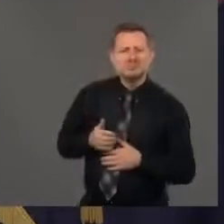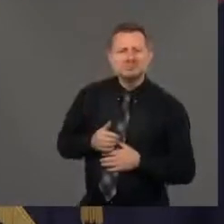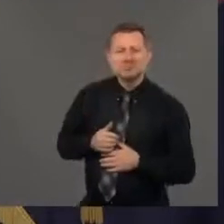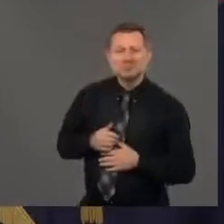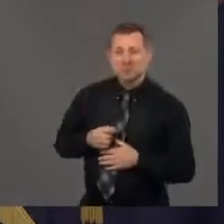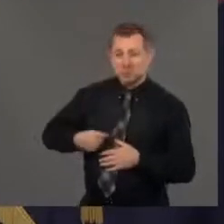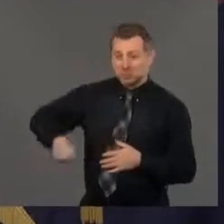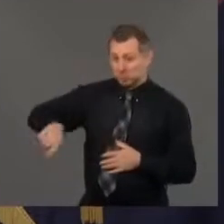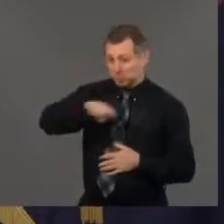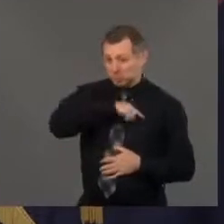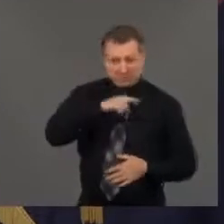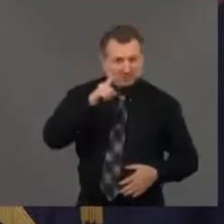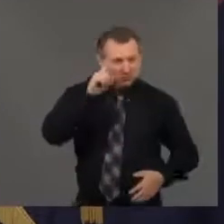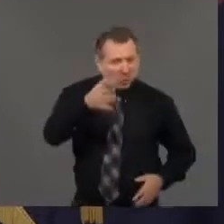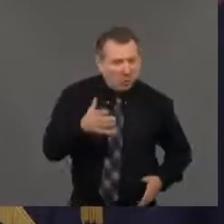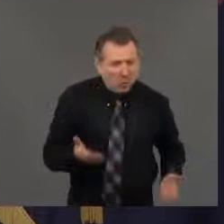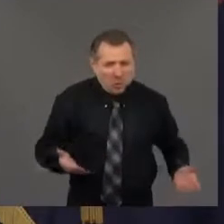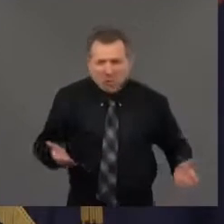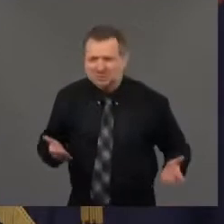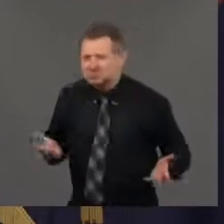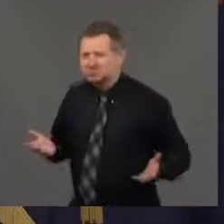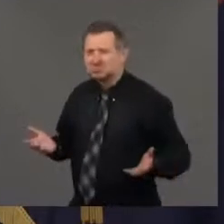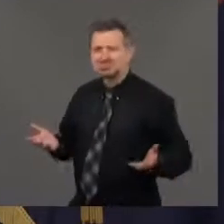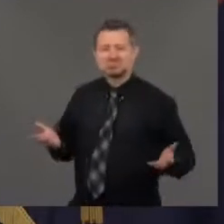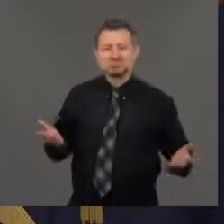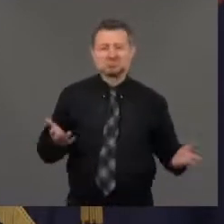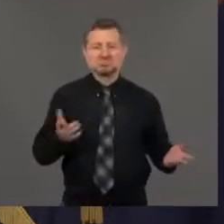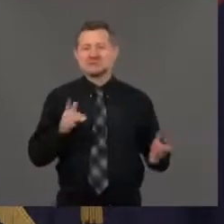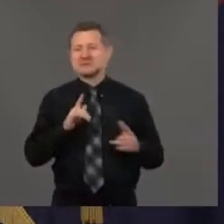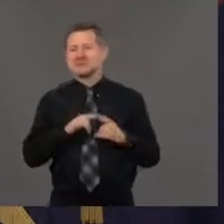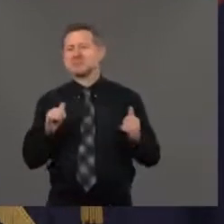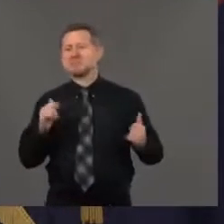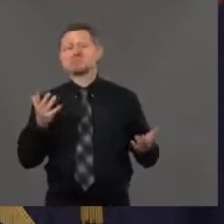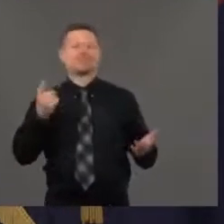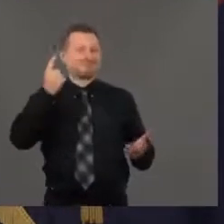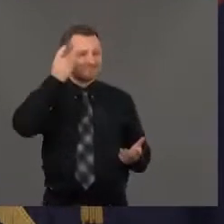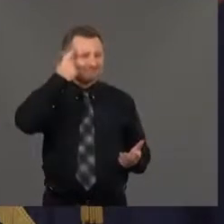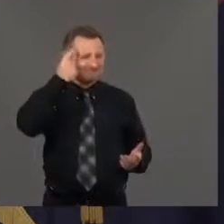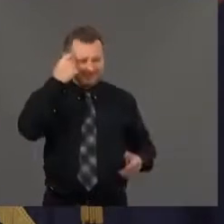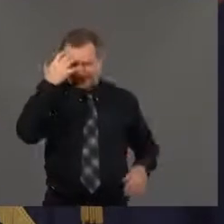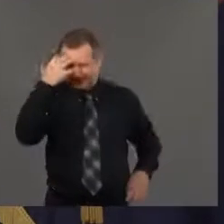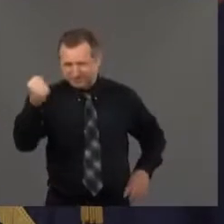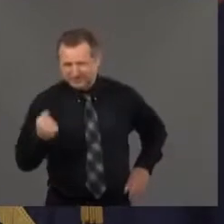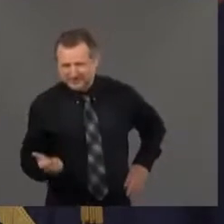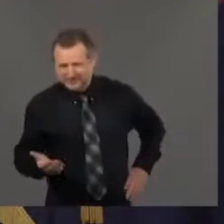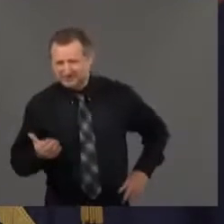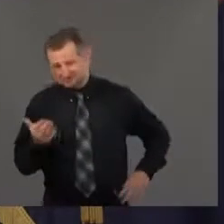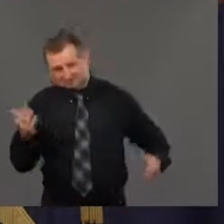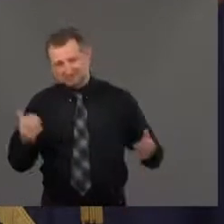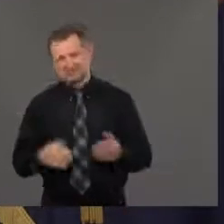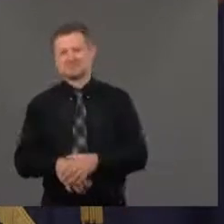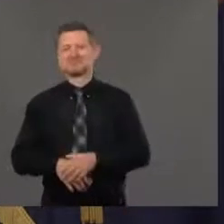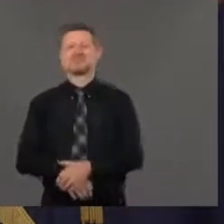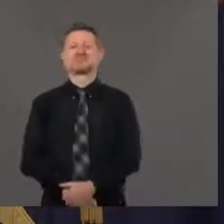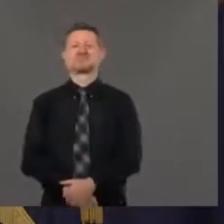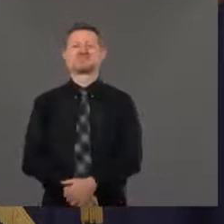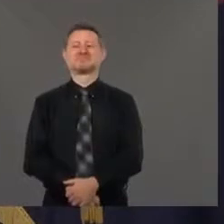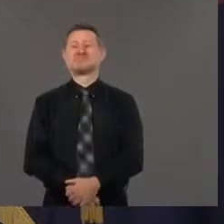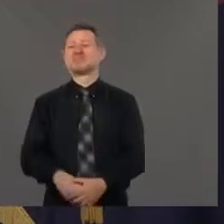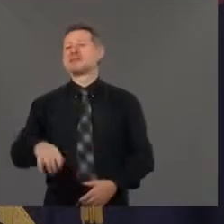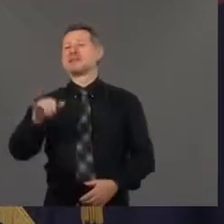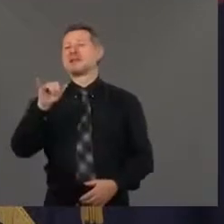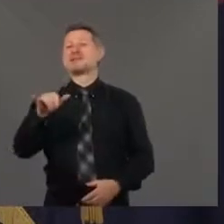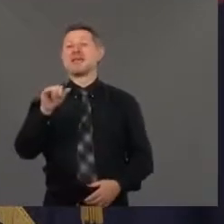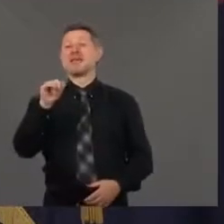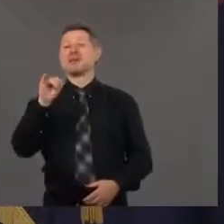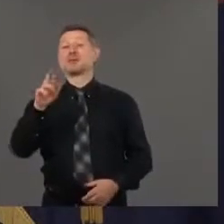smart. And common sense. Look at everything you can. This air filtration